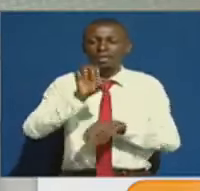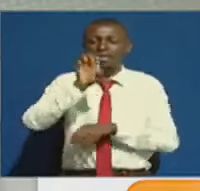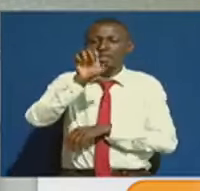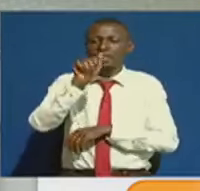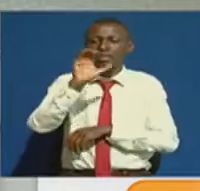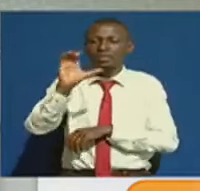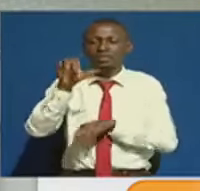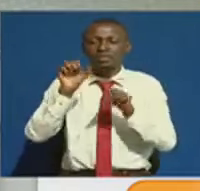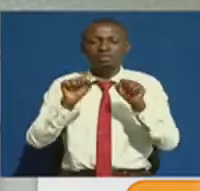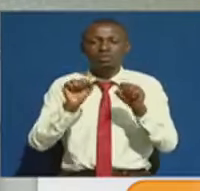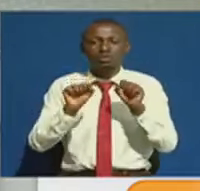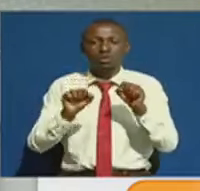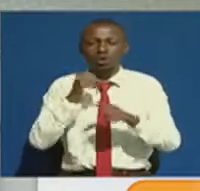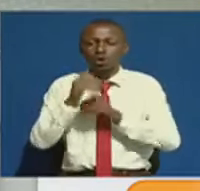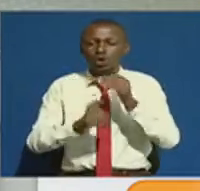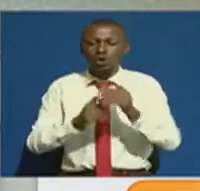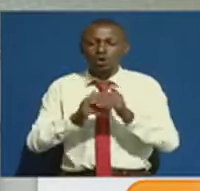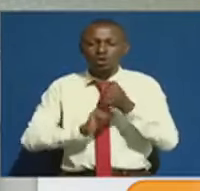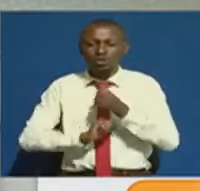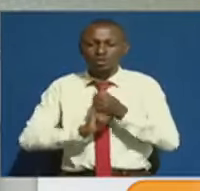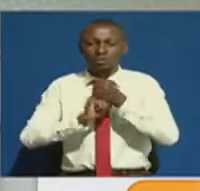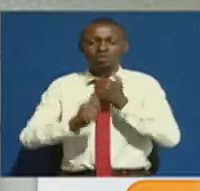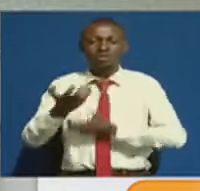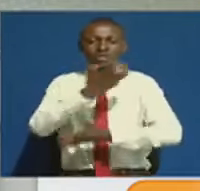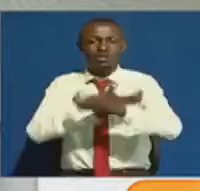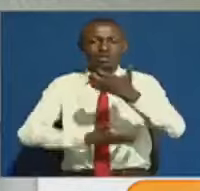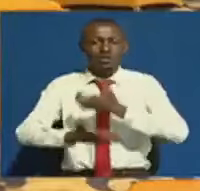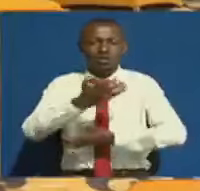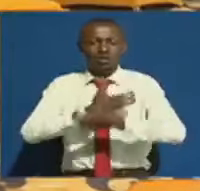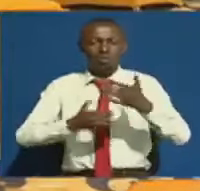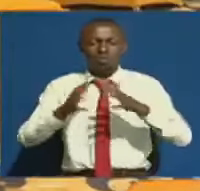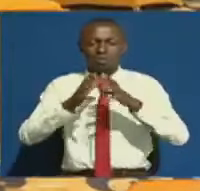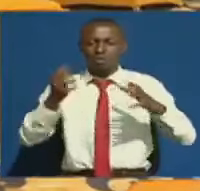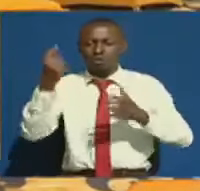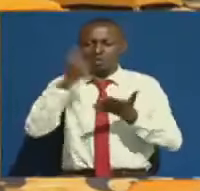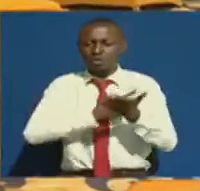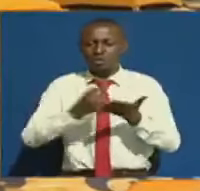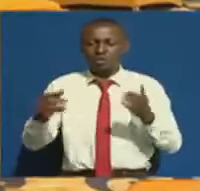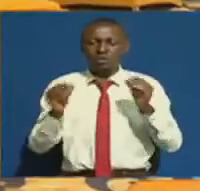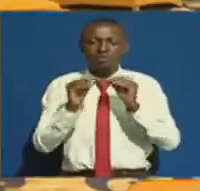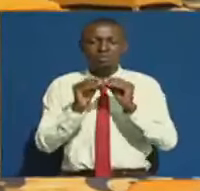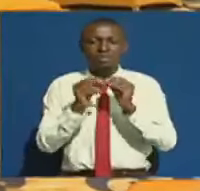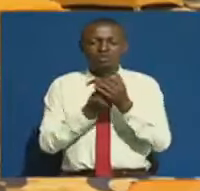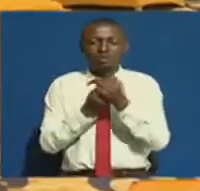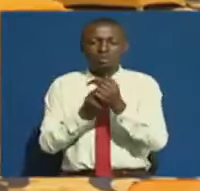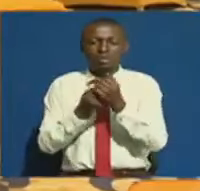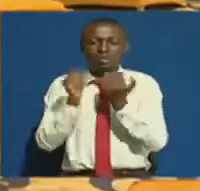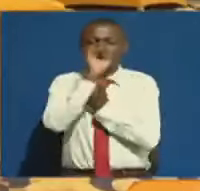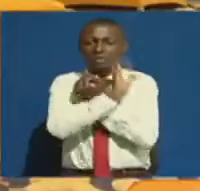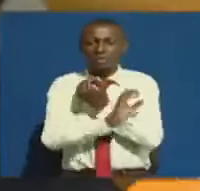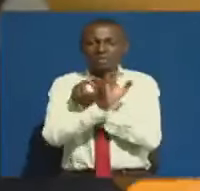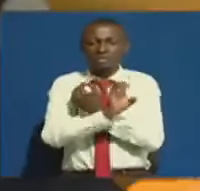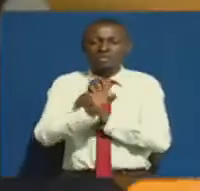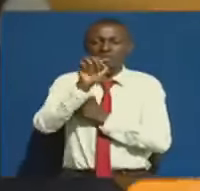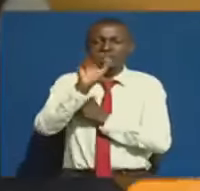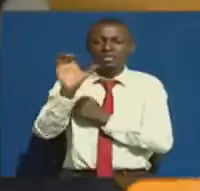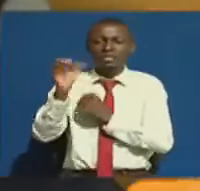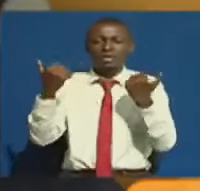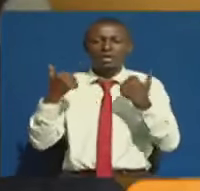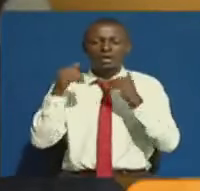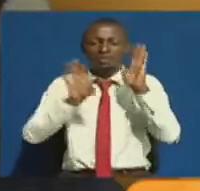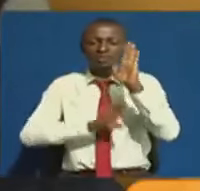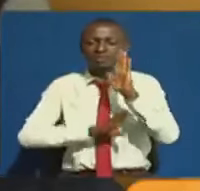to collectively spur the region's economic growth. Now, the one-week meeting attended by EAC partner state delegates aims to develop a